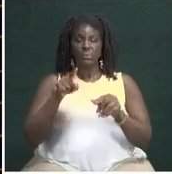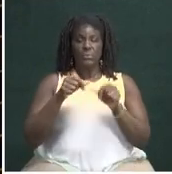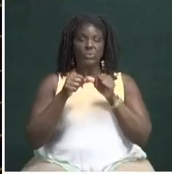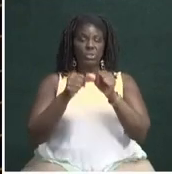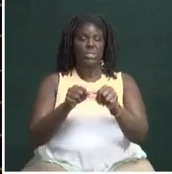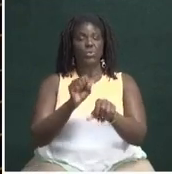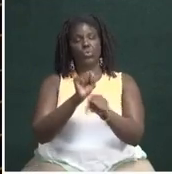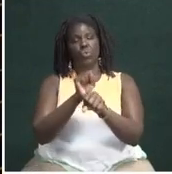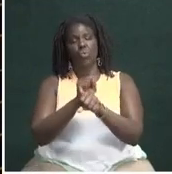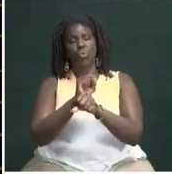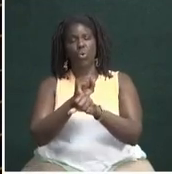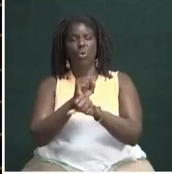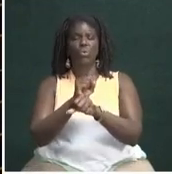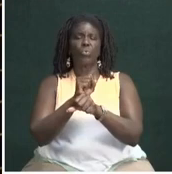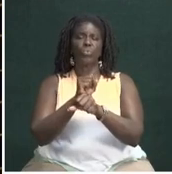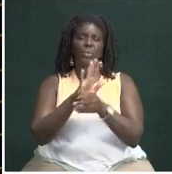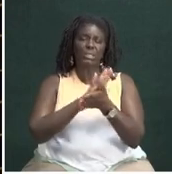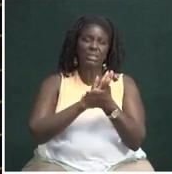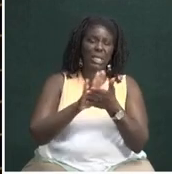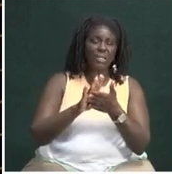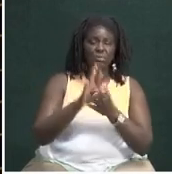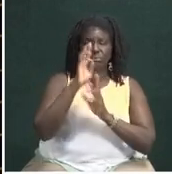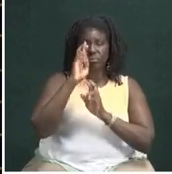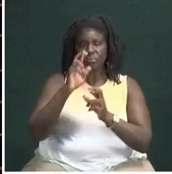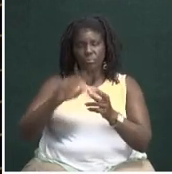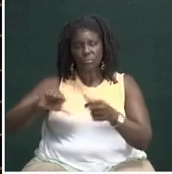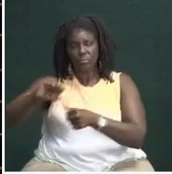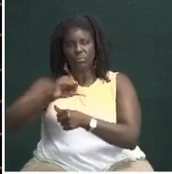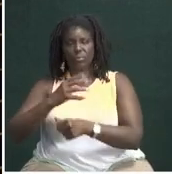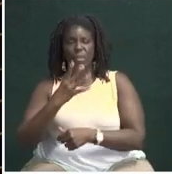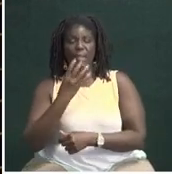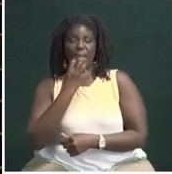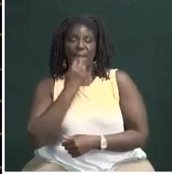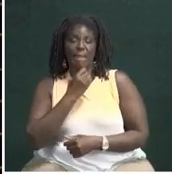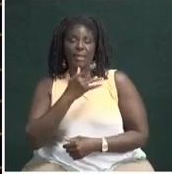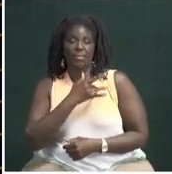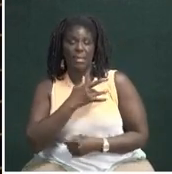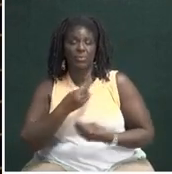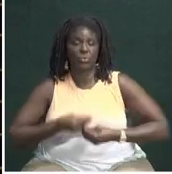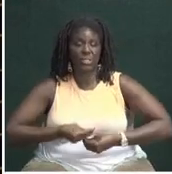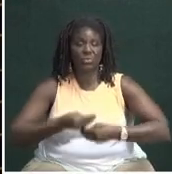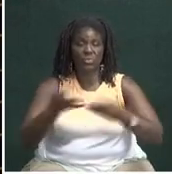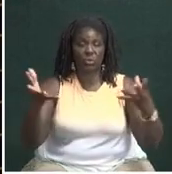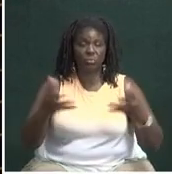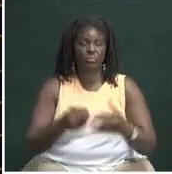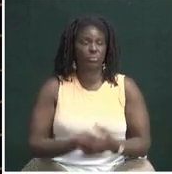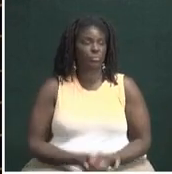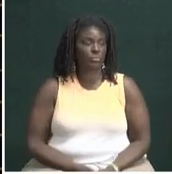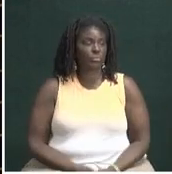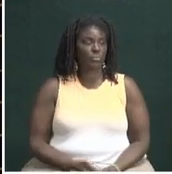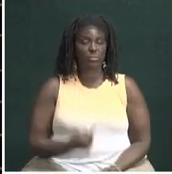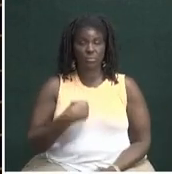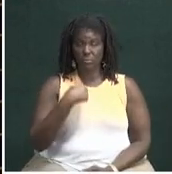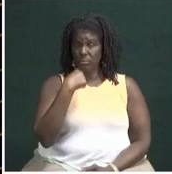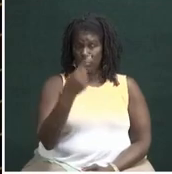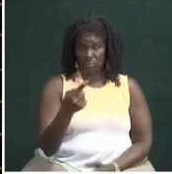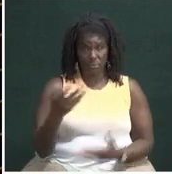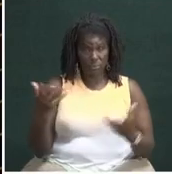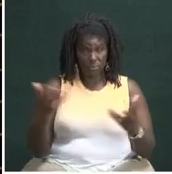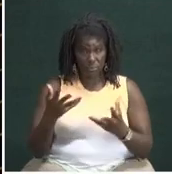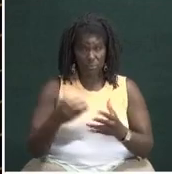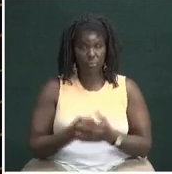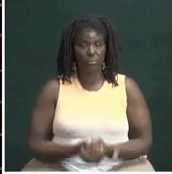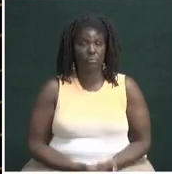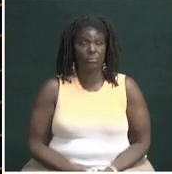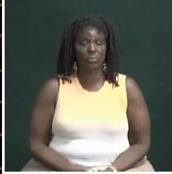with respect for others, with compassion, and with generosity. I can tell you